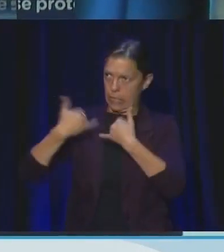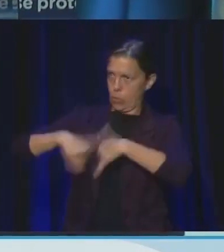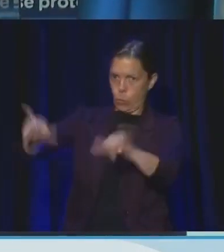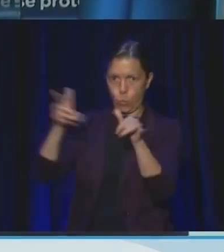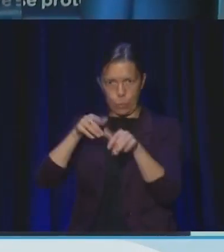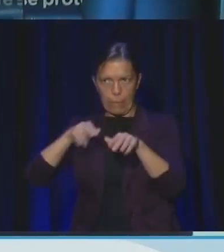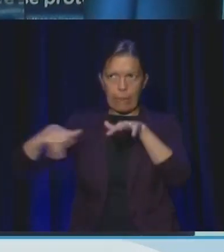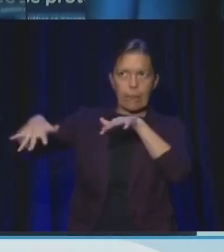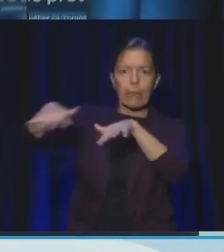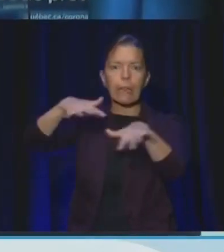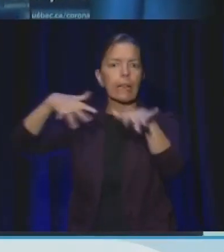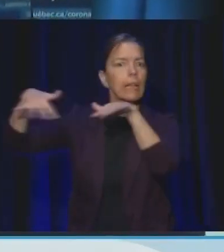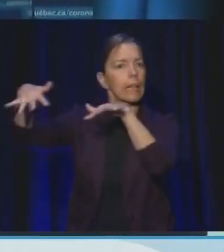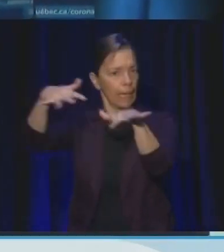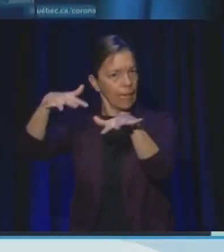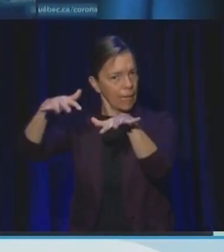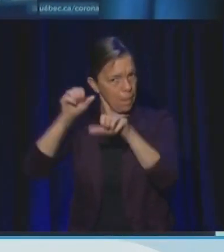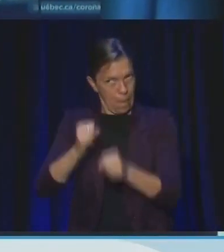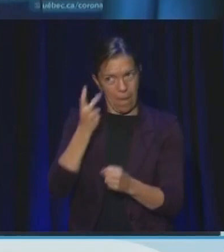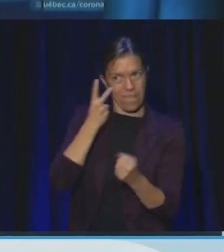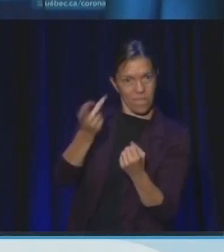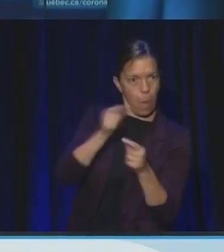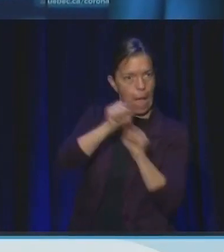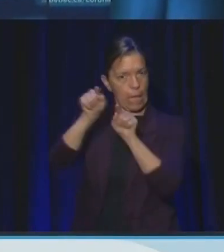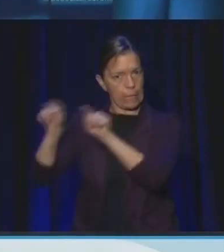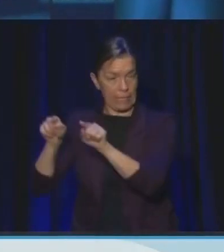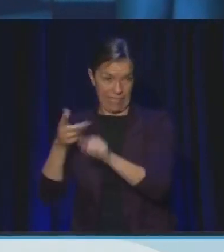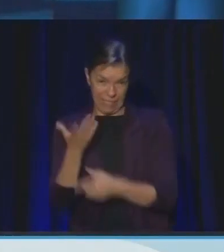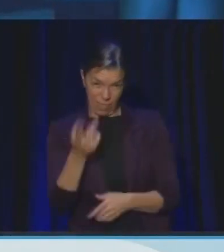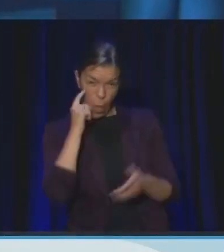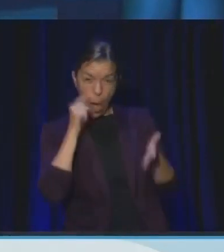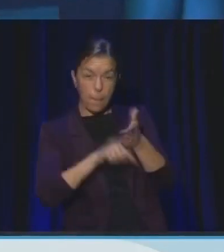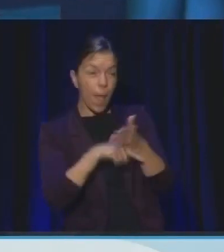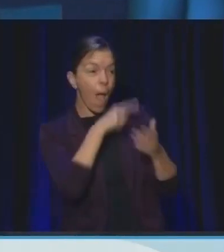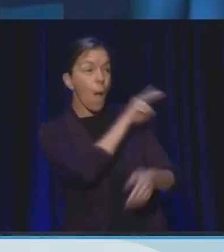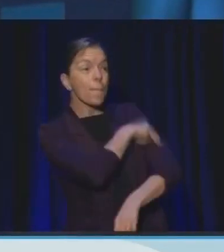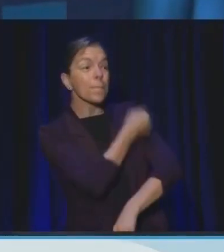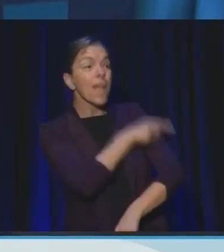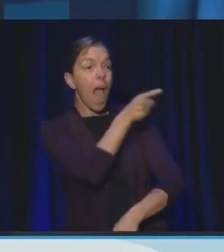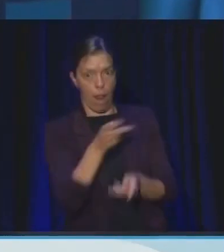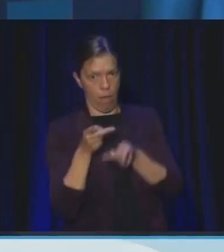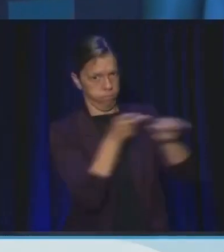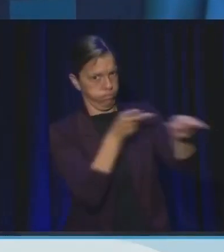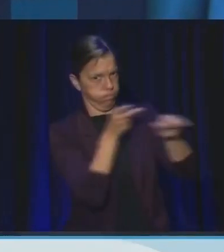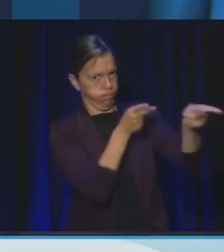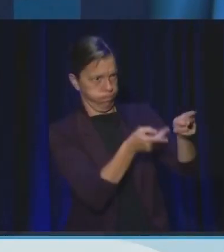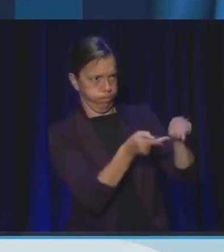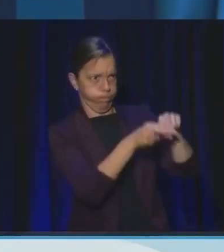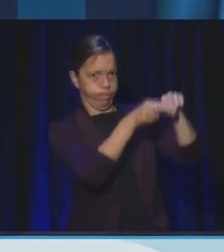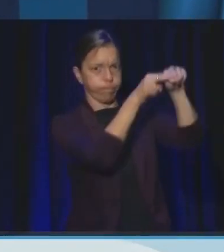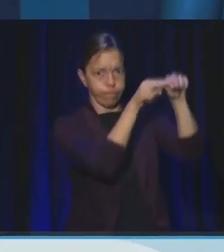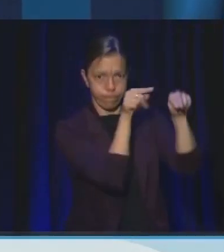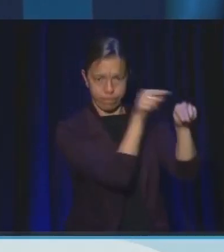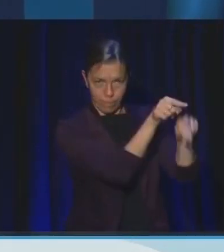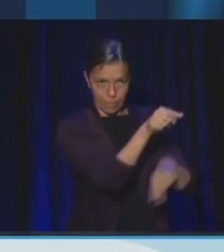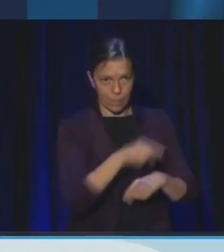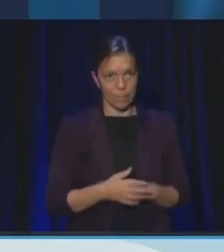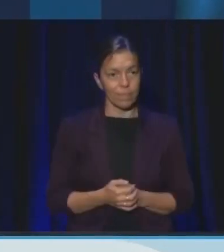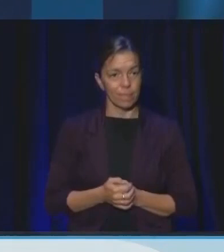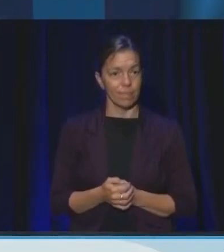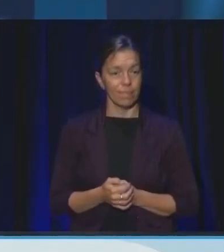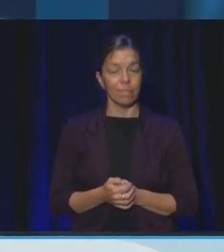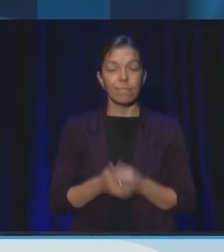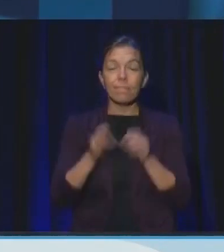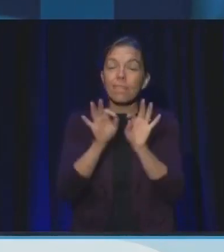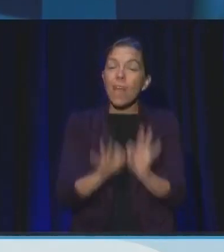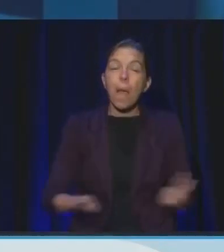the number of hospitalizations augmenter. It's important to say that the science, it's important to that